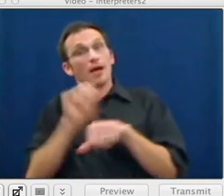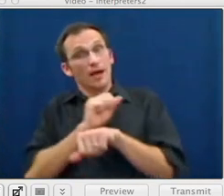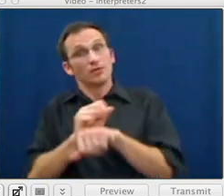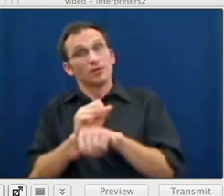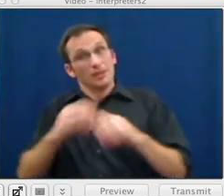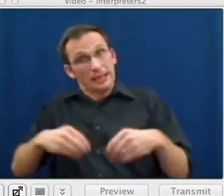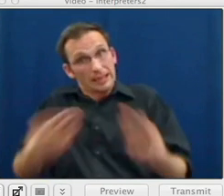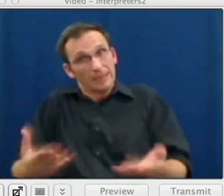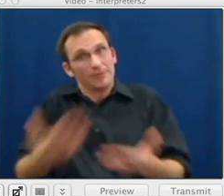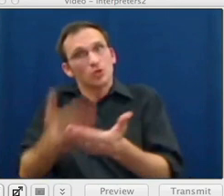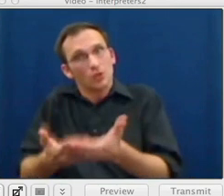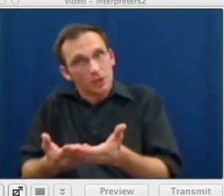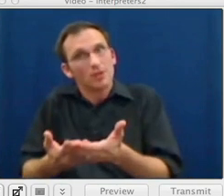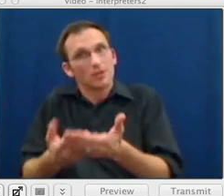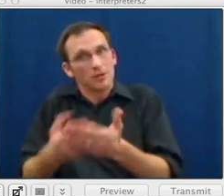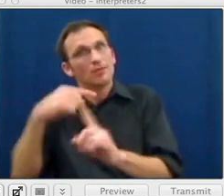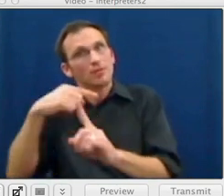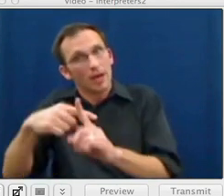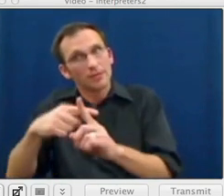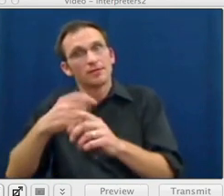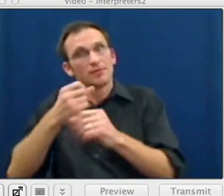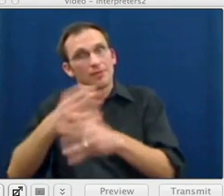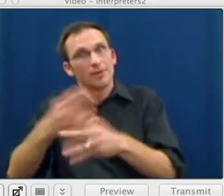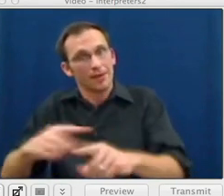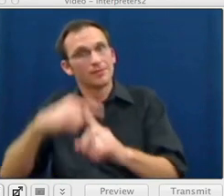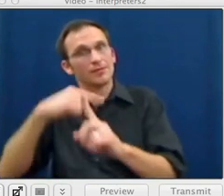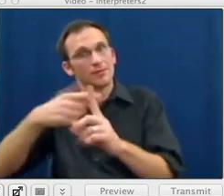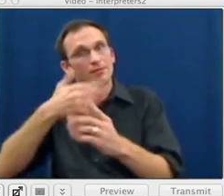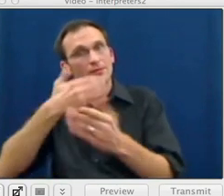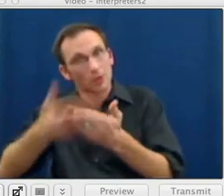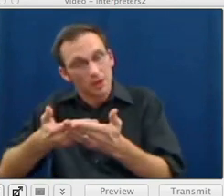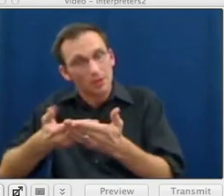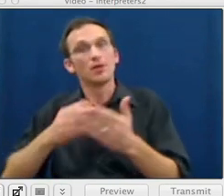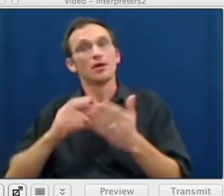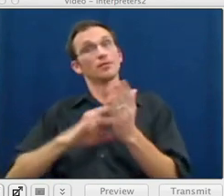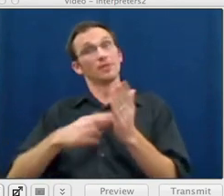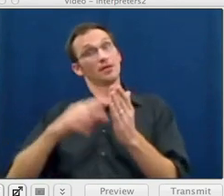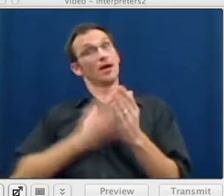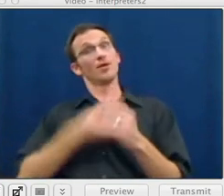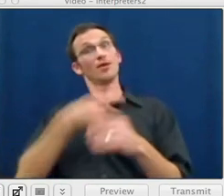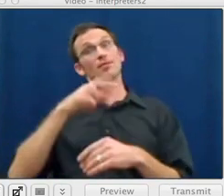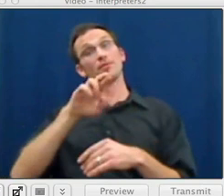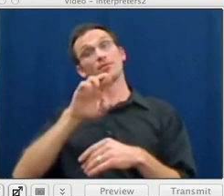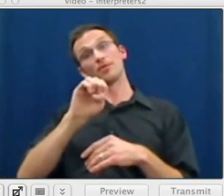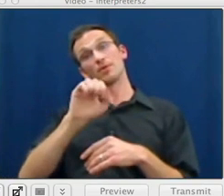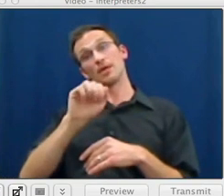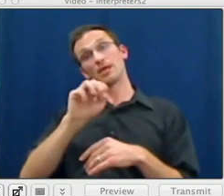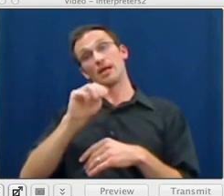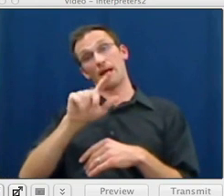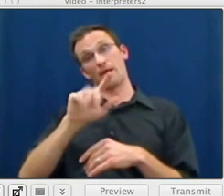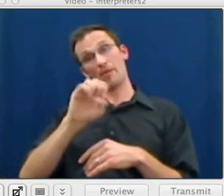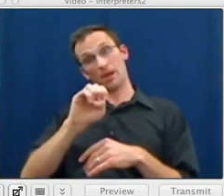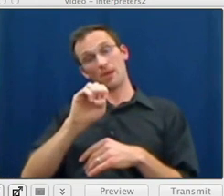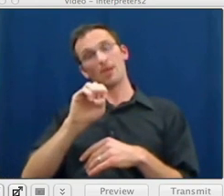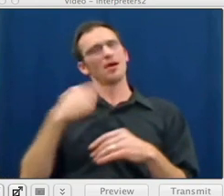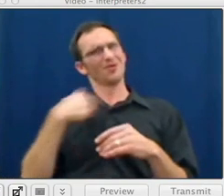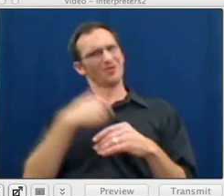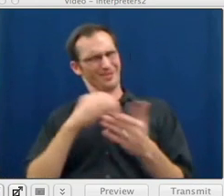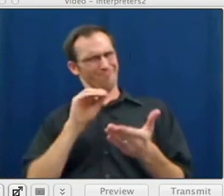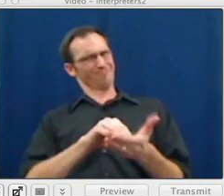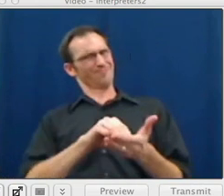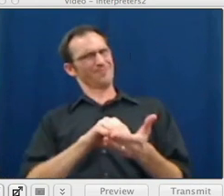good. And so while we actually have do no harm in our preamble, which I don't understand why we have it in our preamble, why